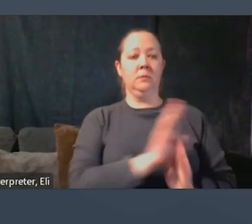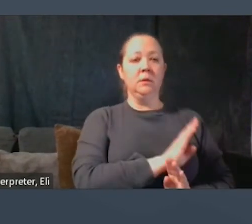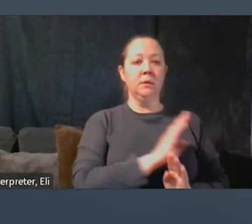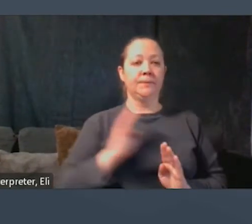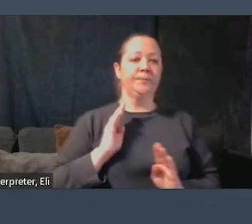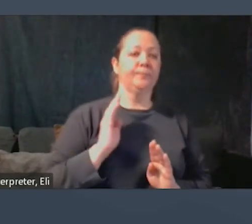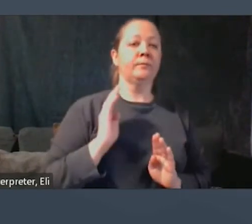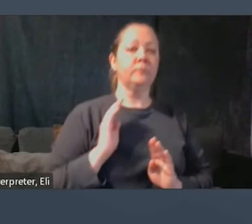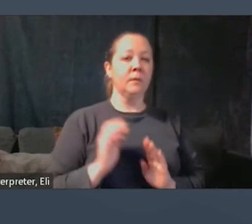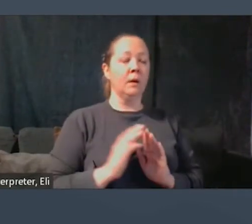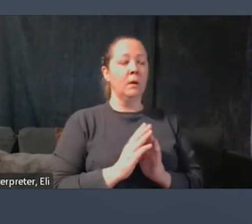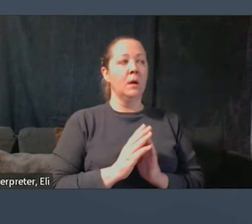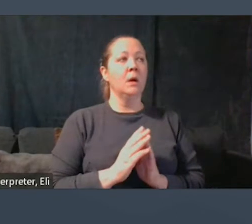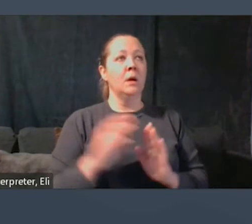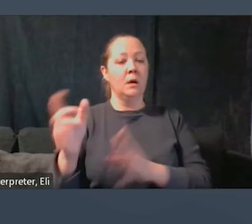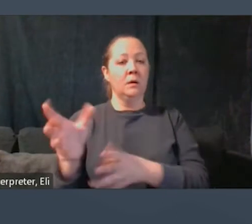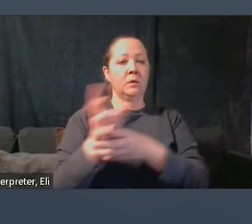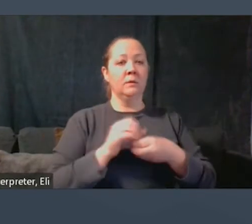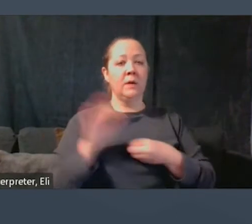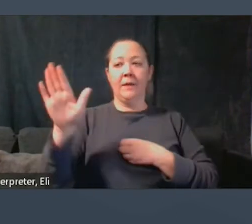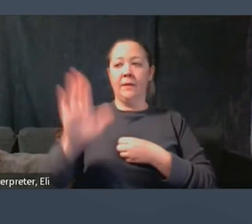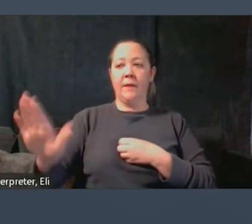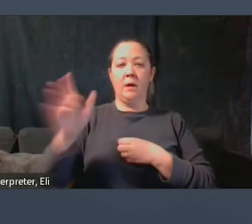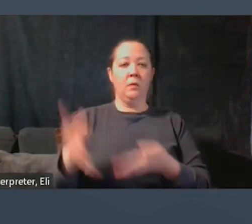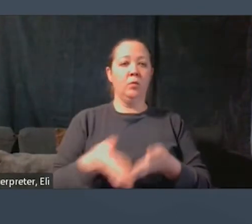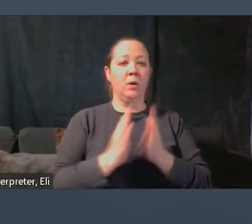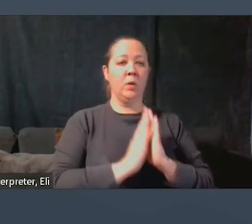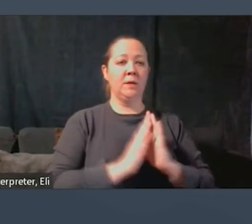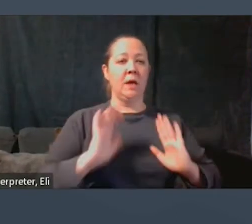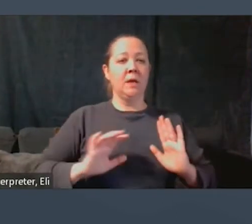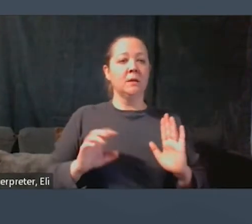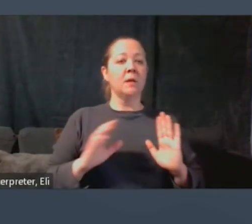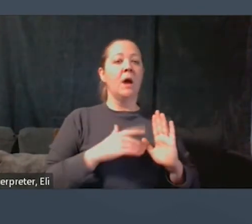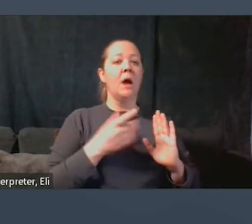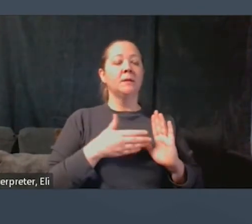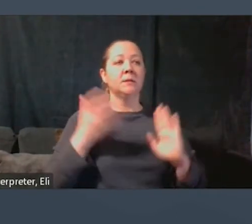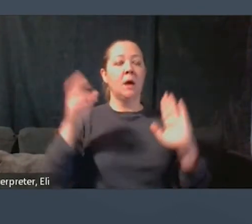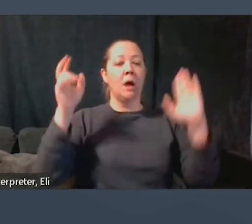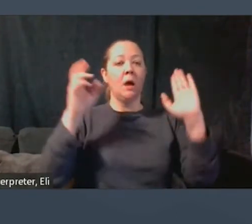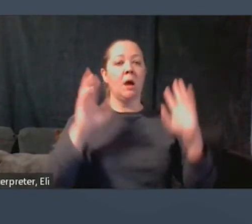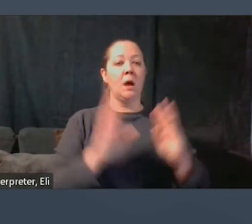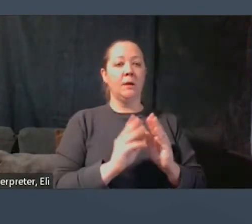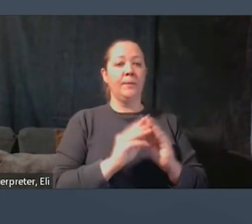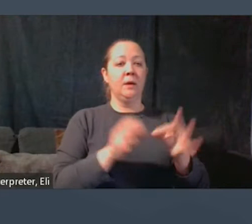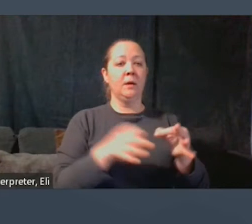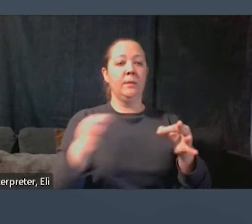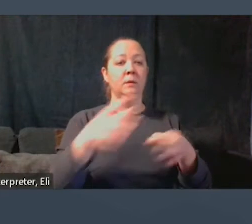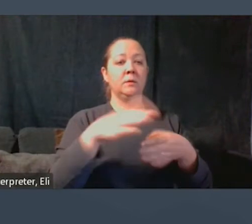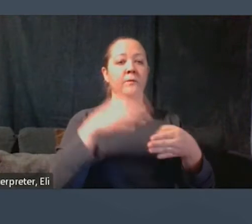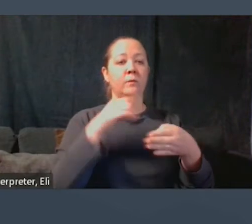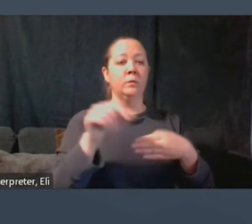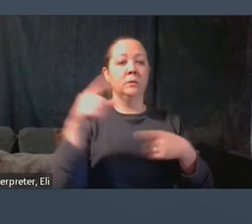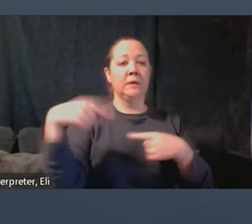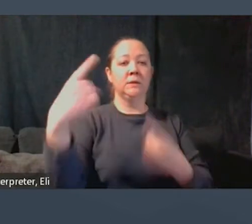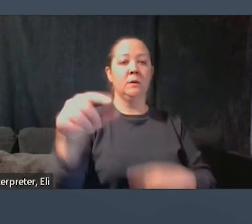Addison United, and their request was that the item be continued to a meeting date in February to allow additional